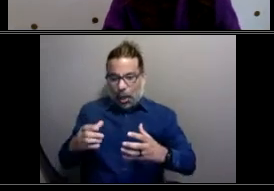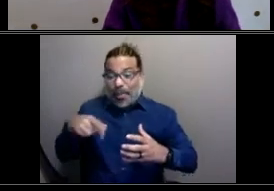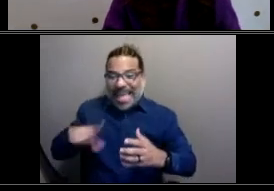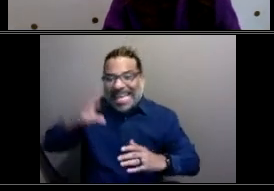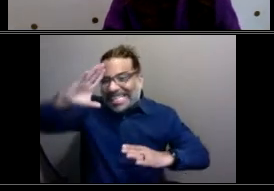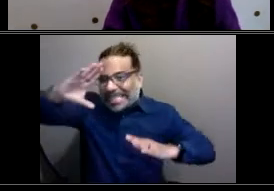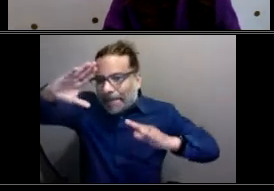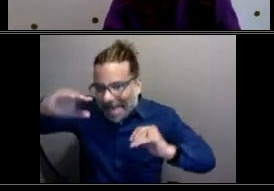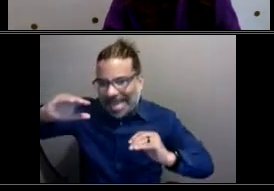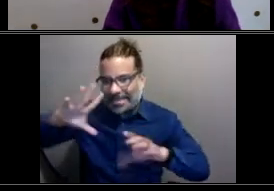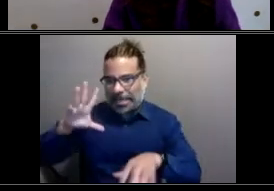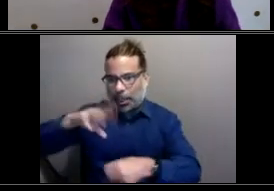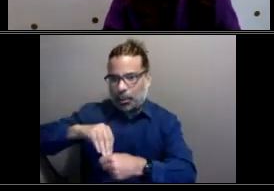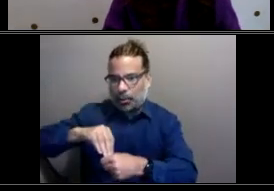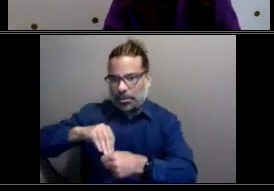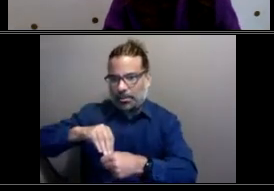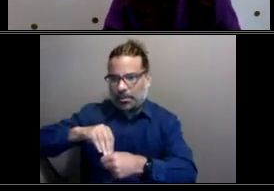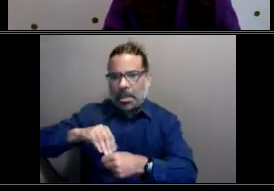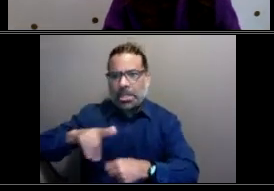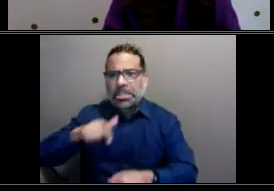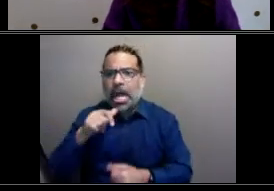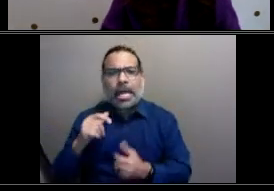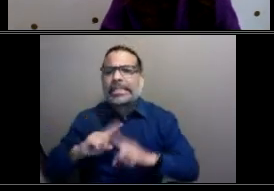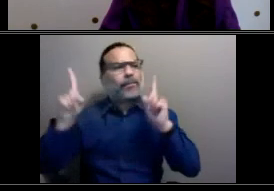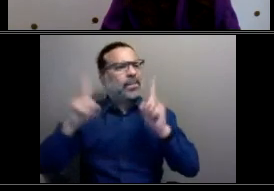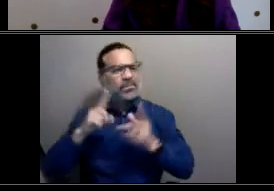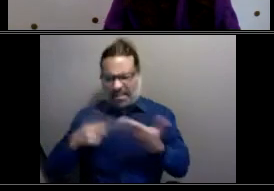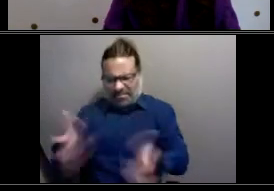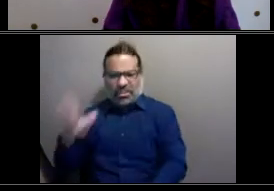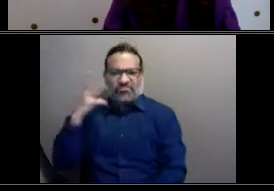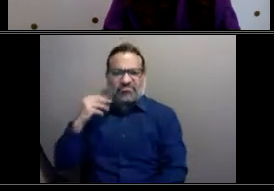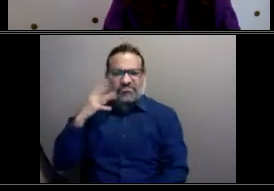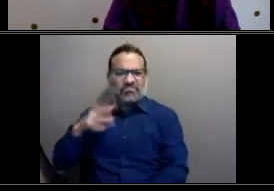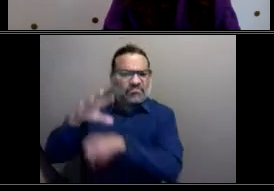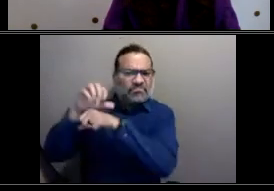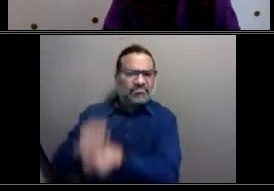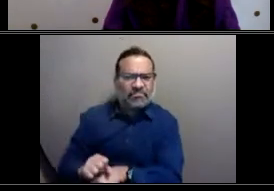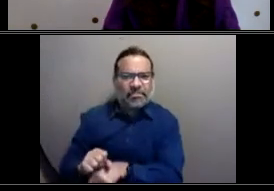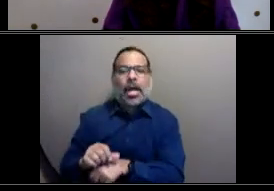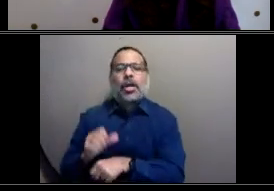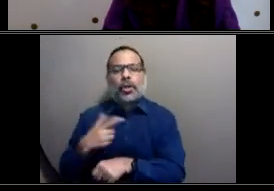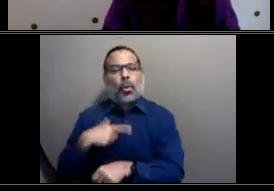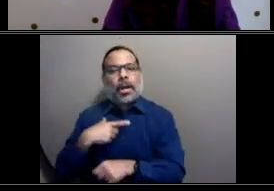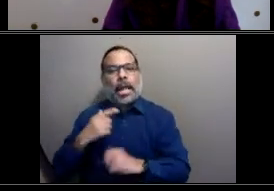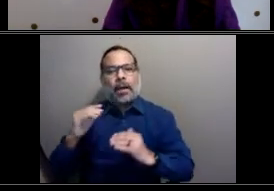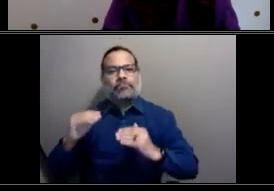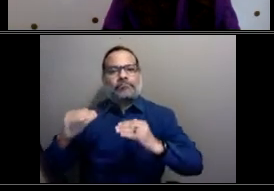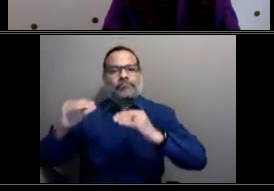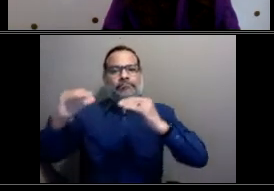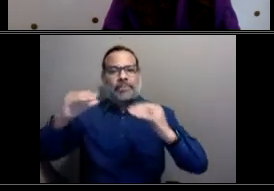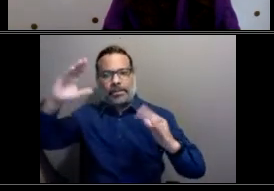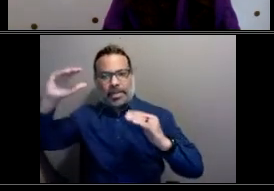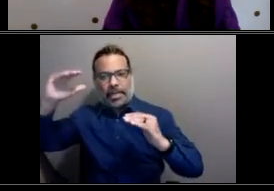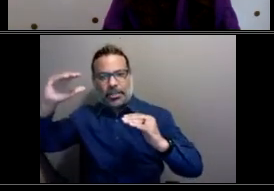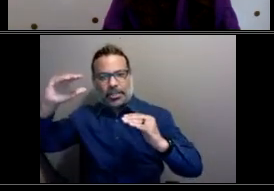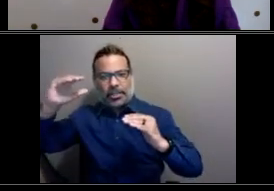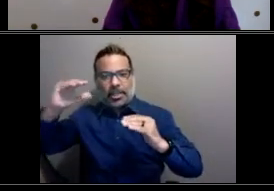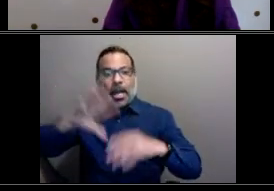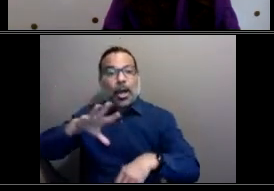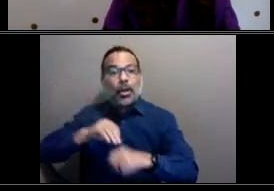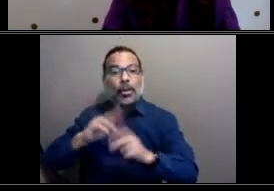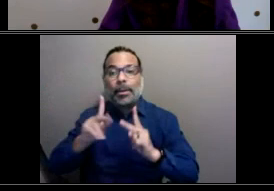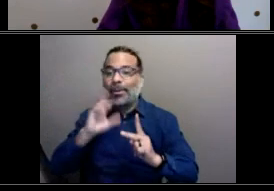an expectation. It's not different. It's what they grew up with. And we are all raising those expectations, including the folks in